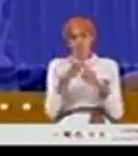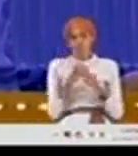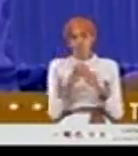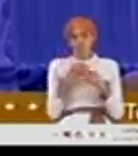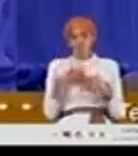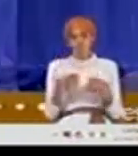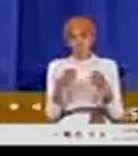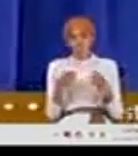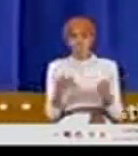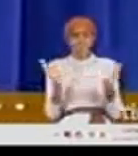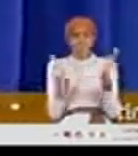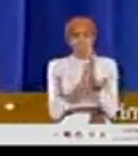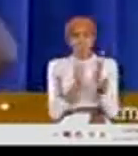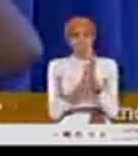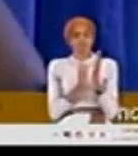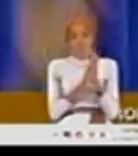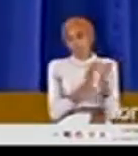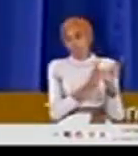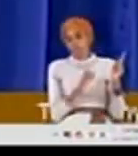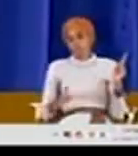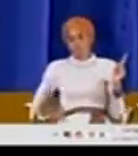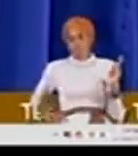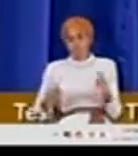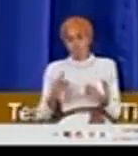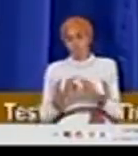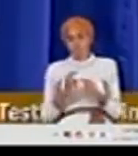the Lord. My name is